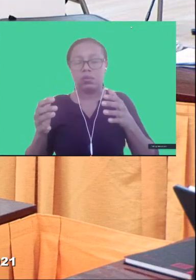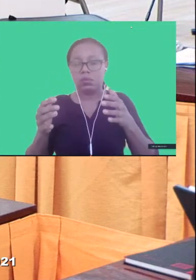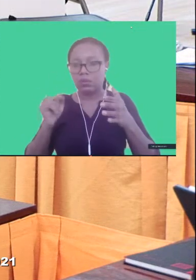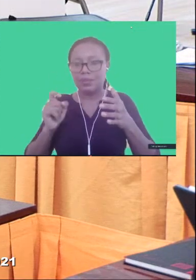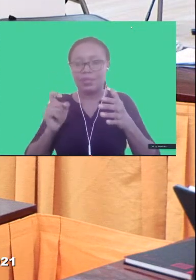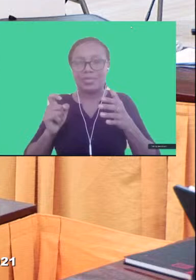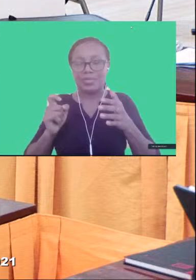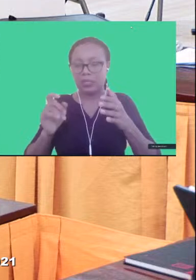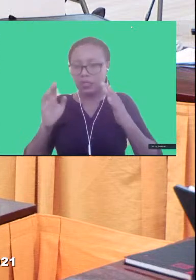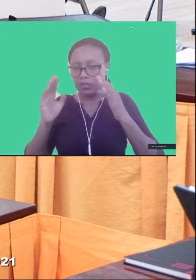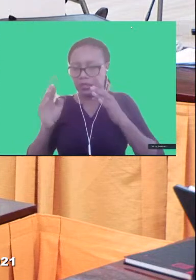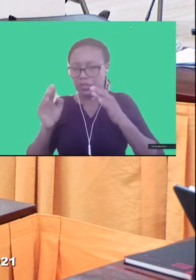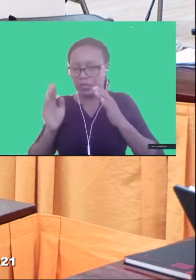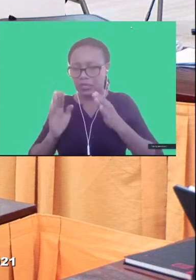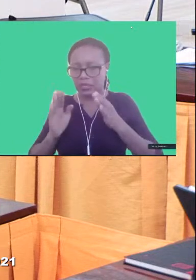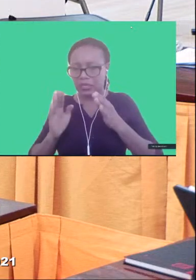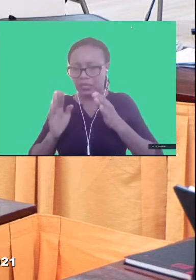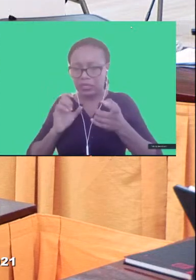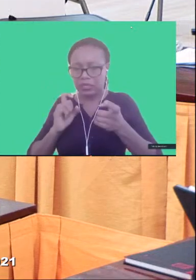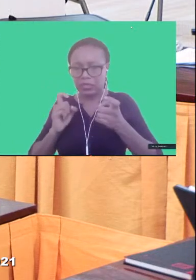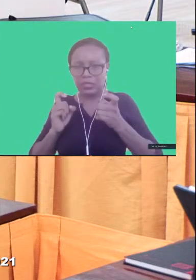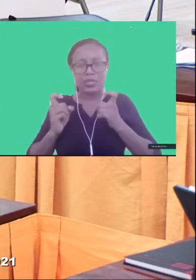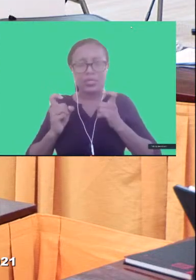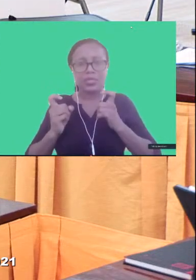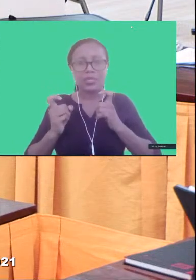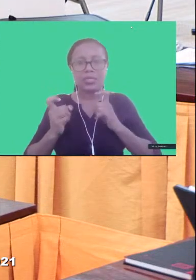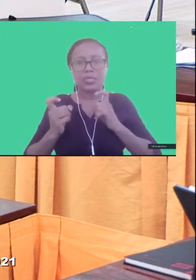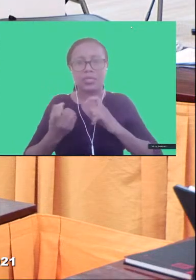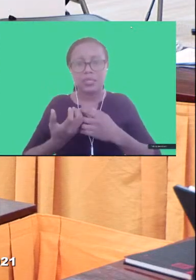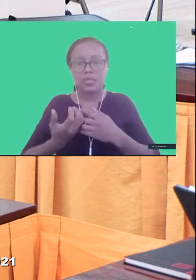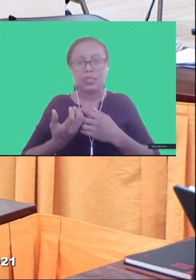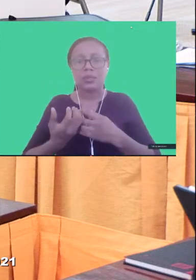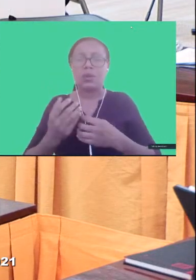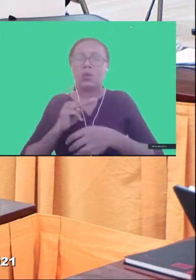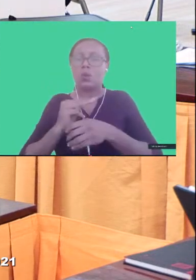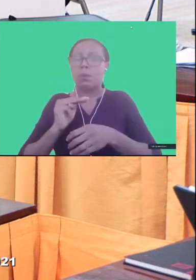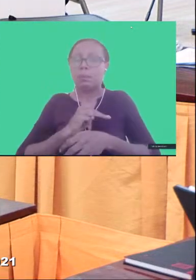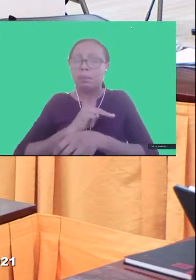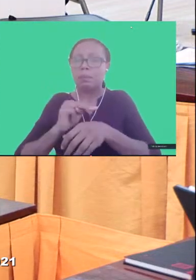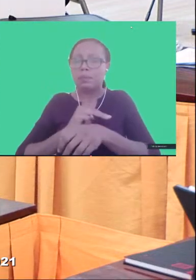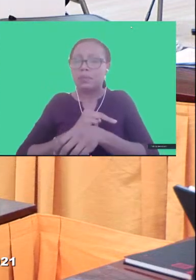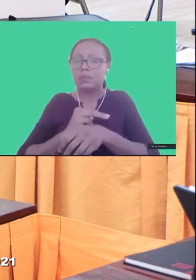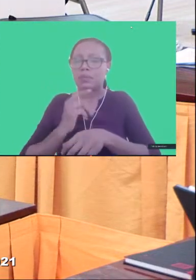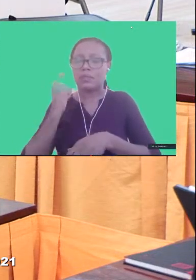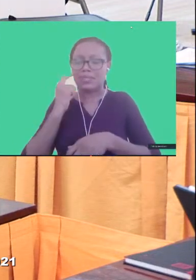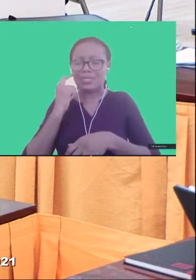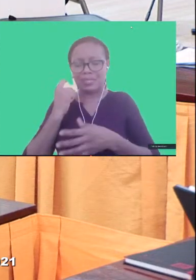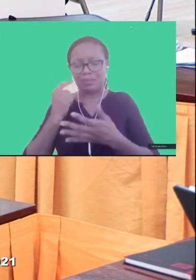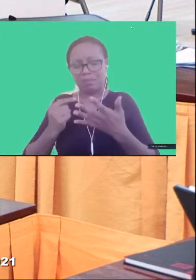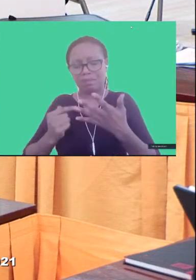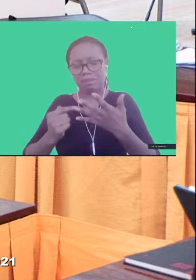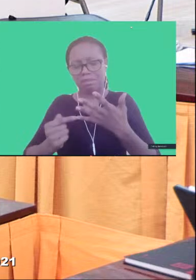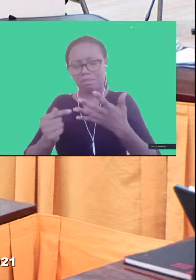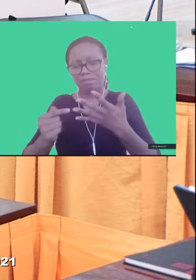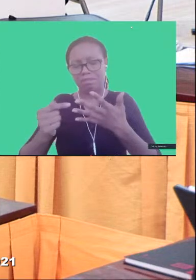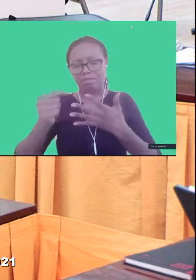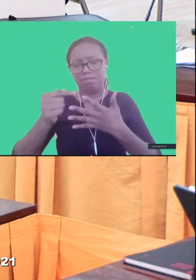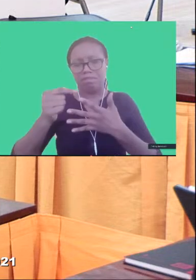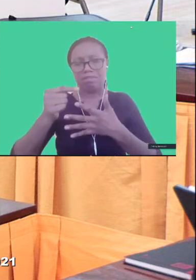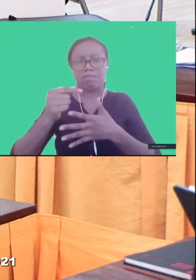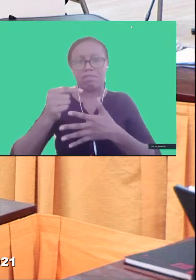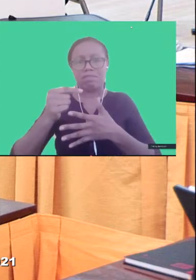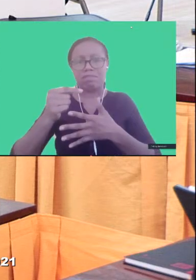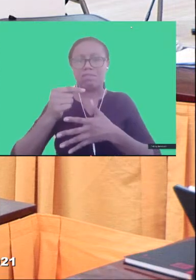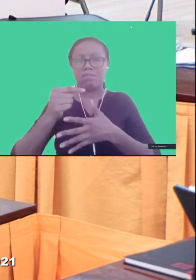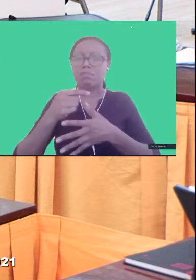the ministry is exploring a number. I heard earlier the question was raised about how